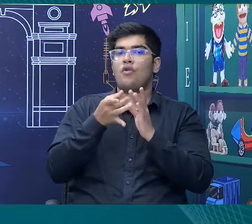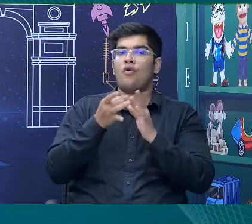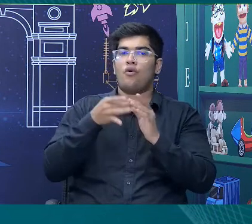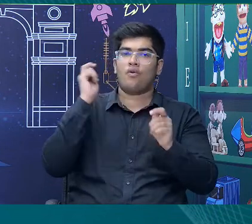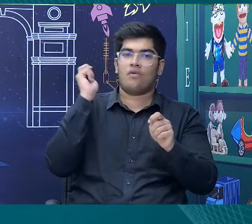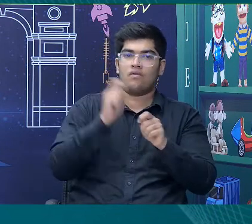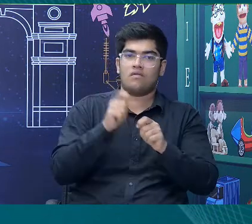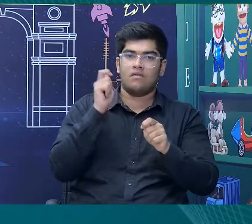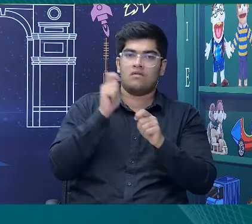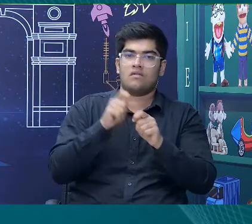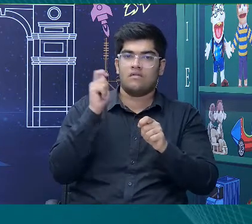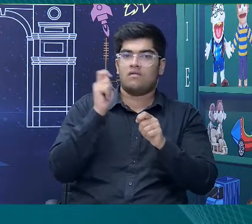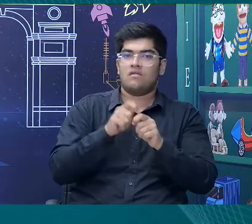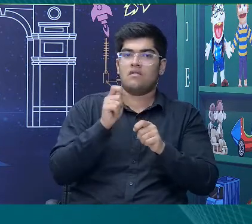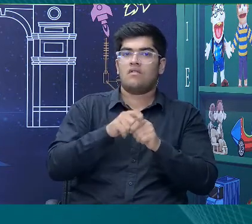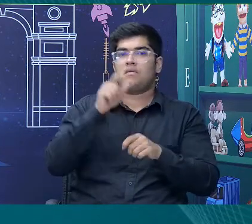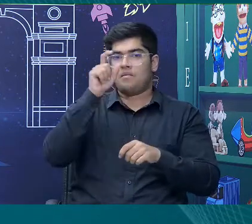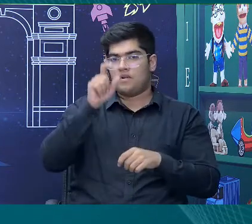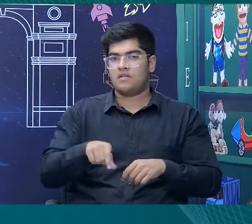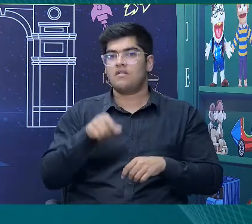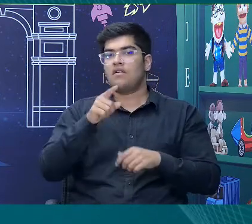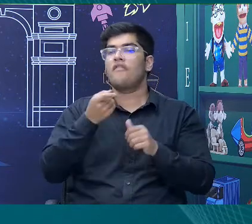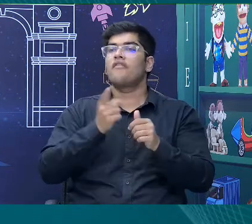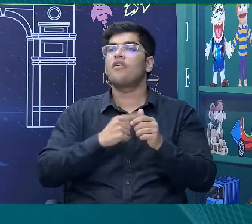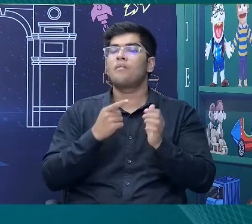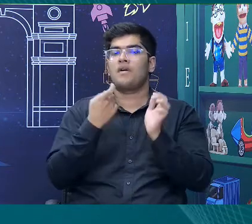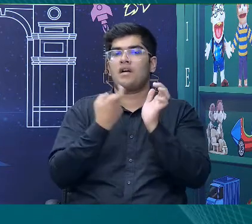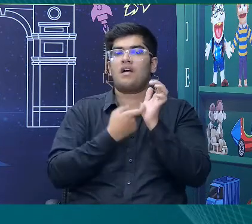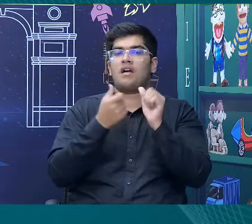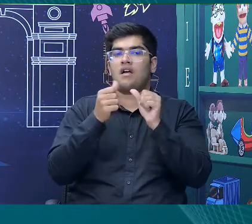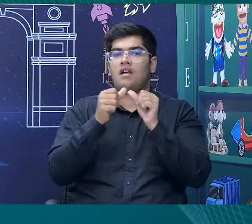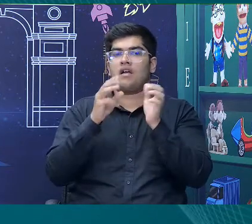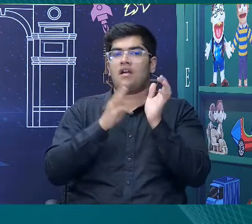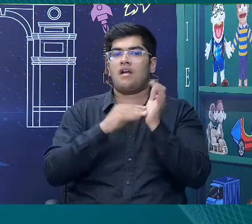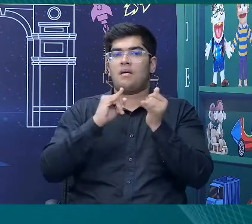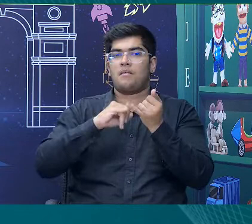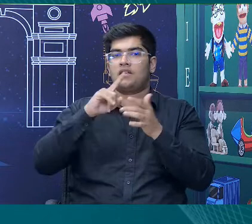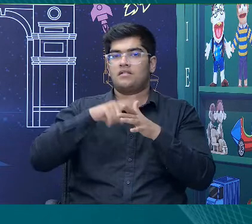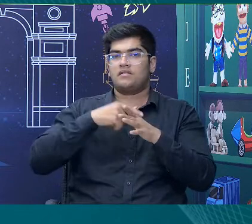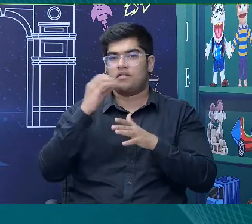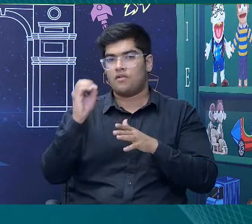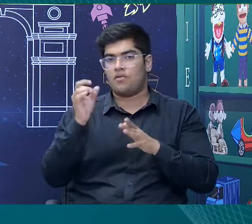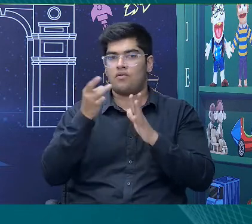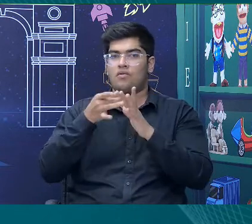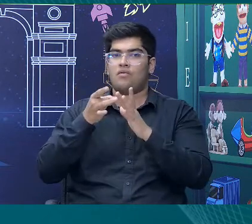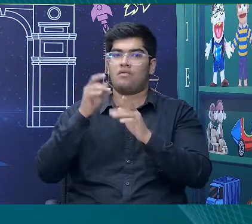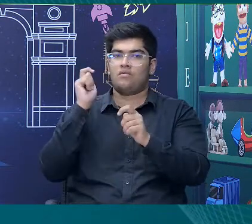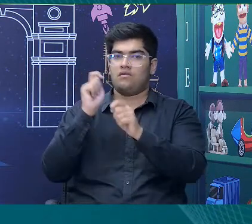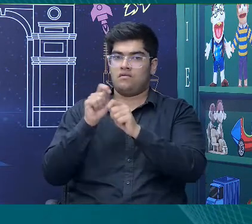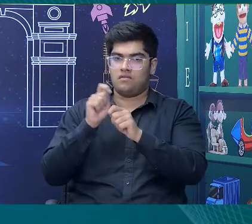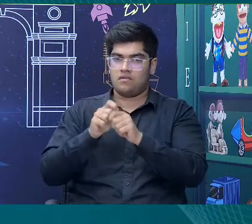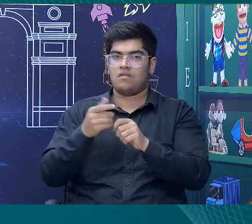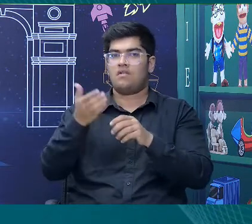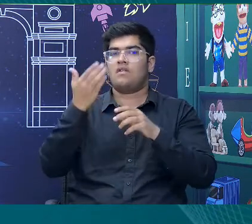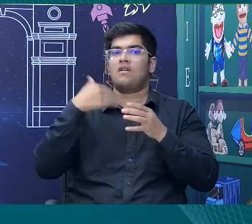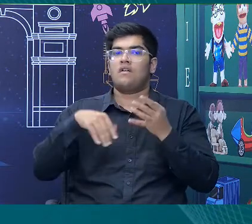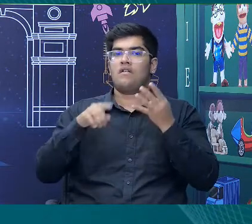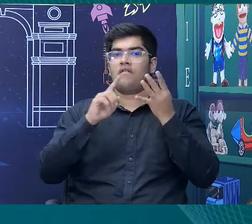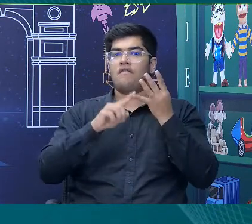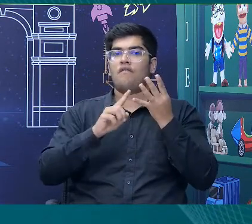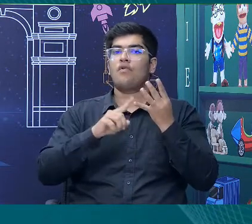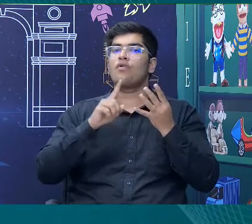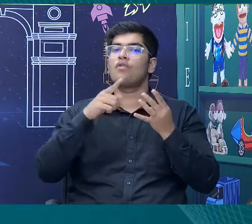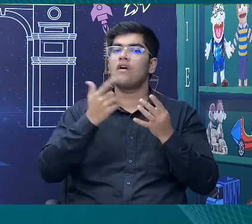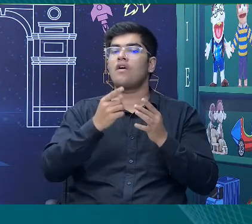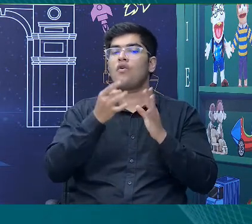at Romsha Ironworks. Then we have an iron master who owns this Romsha Ironworks. And then we have the